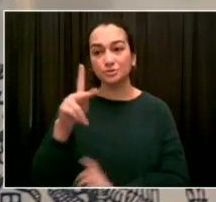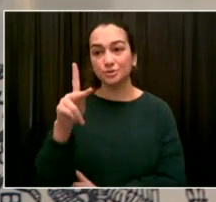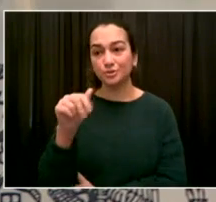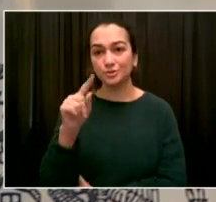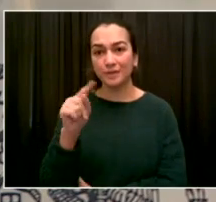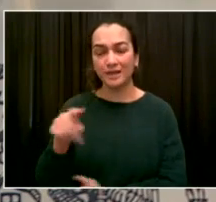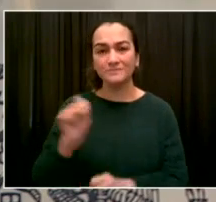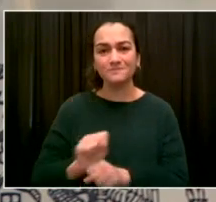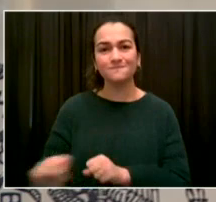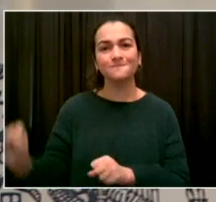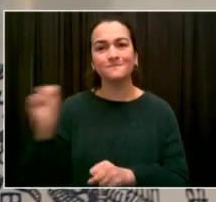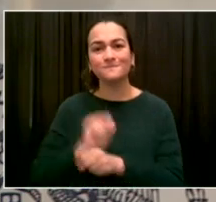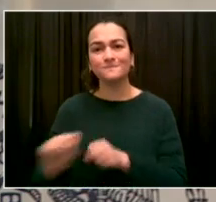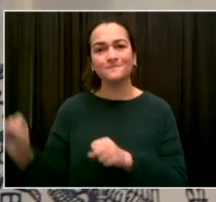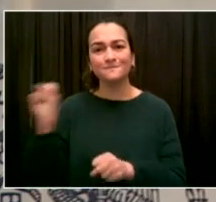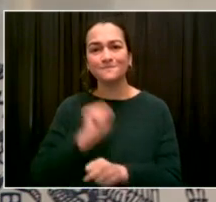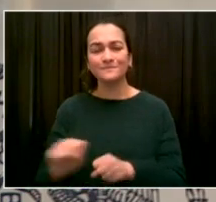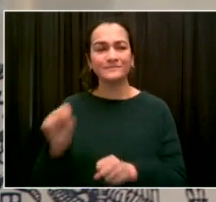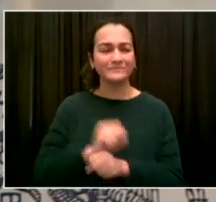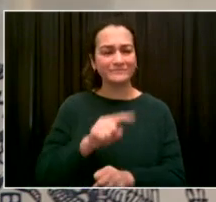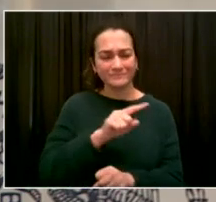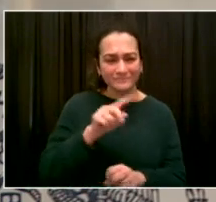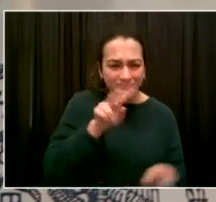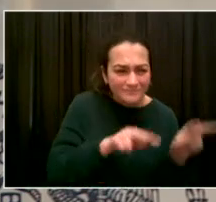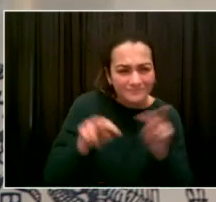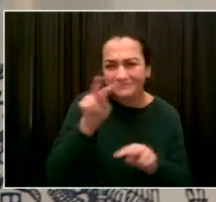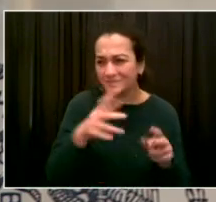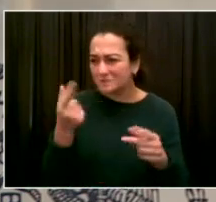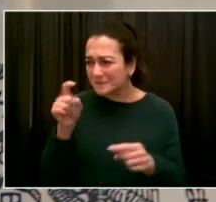Let's hear from Dr. Katz with an update.